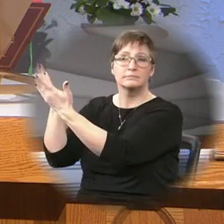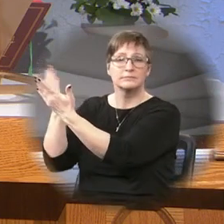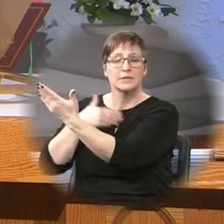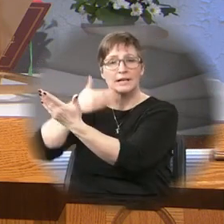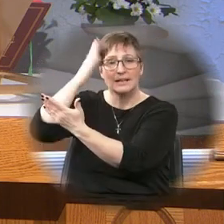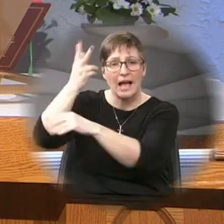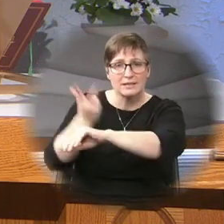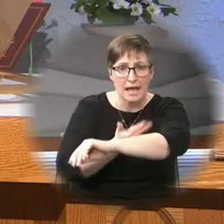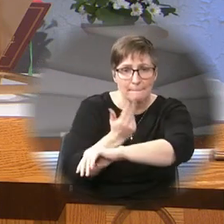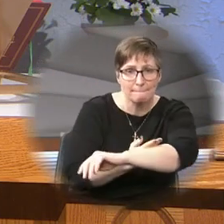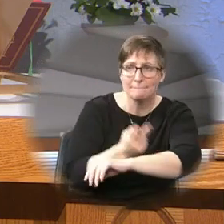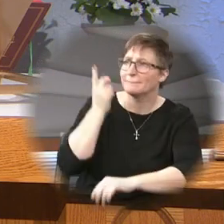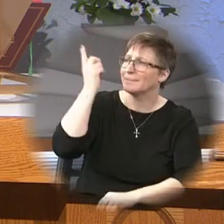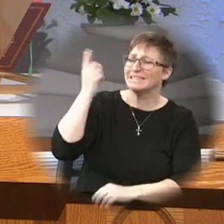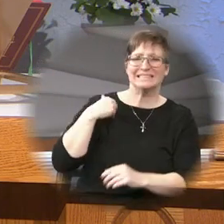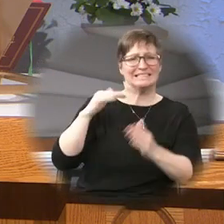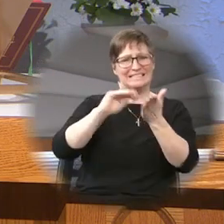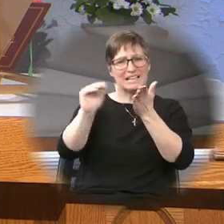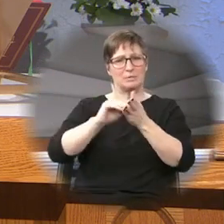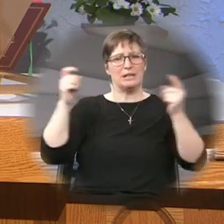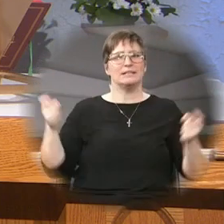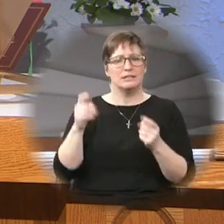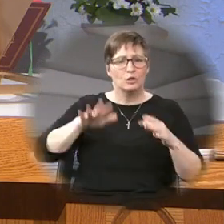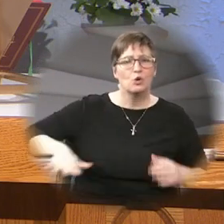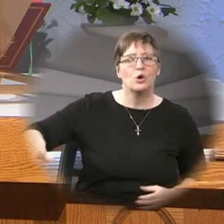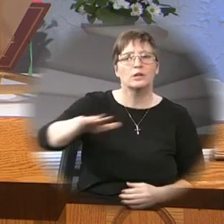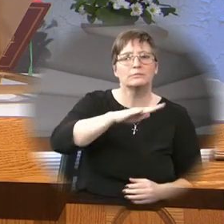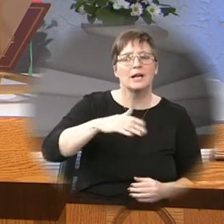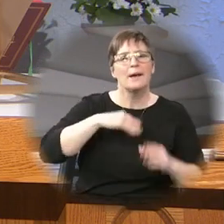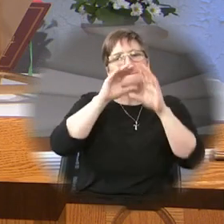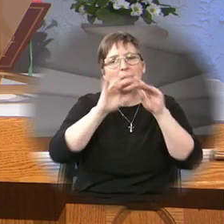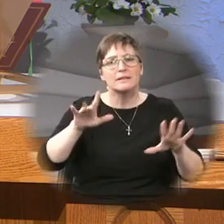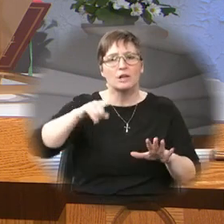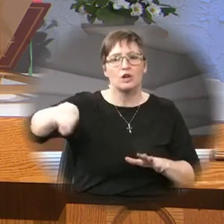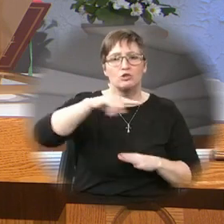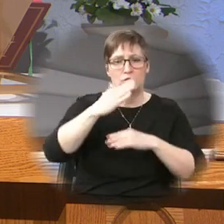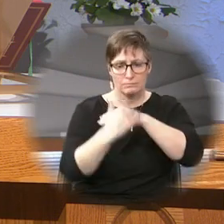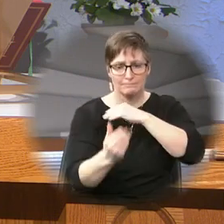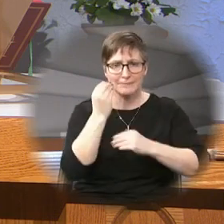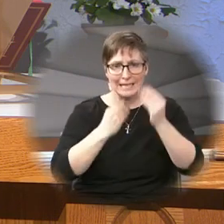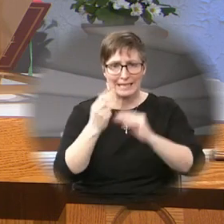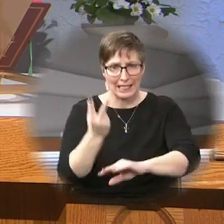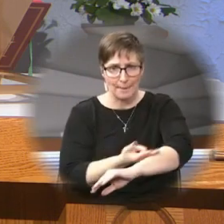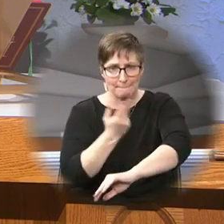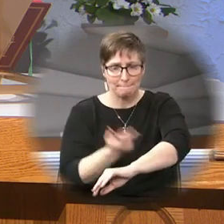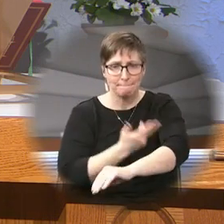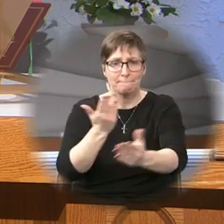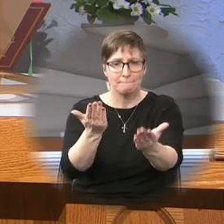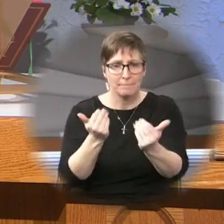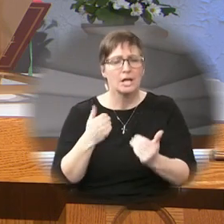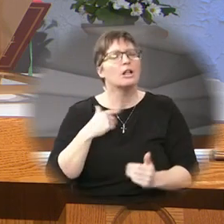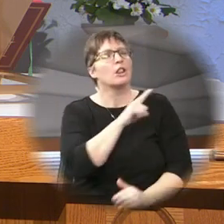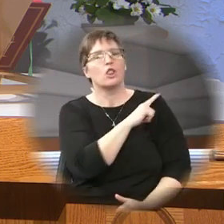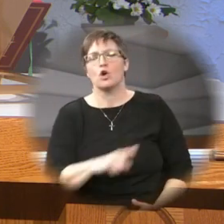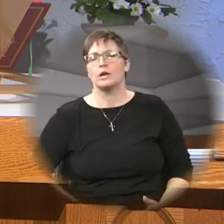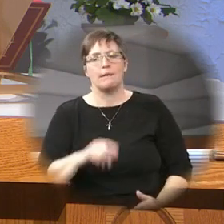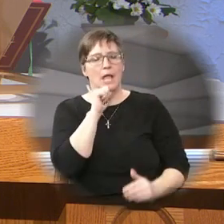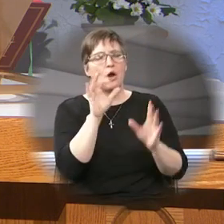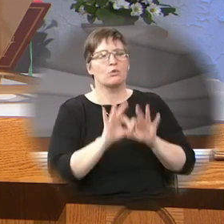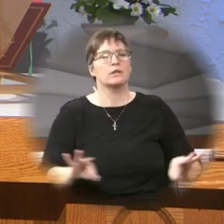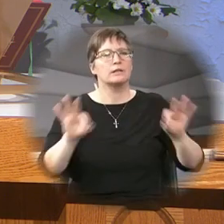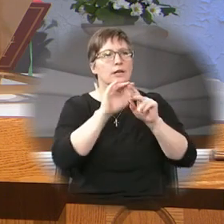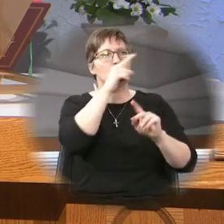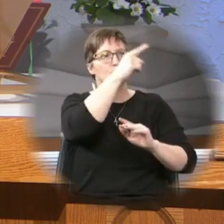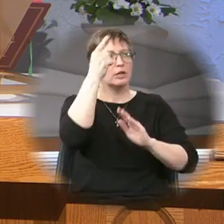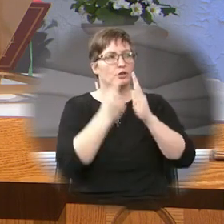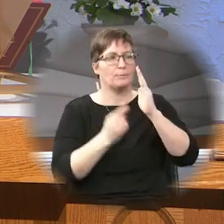Behold the Lamb of God. Behold him who takes away the sins of the world. Blessed are those called to the supper of the Lamb. Lord,